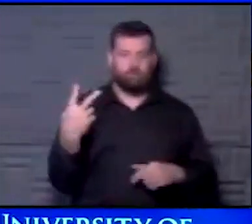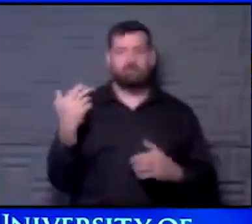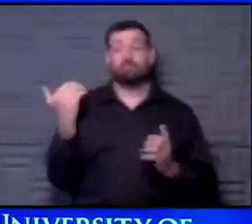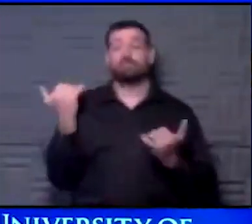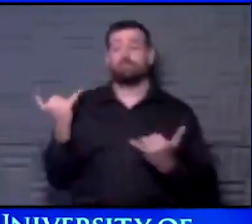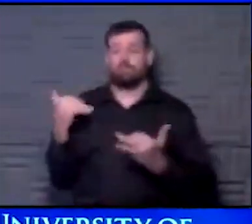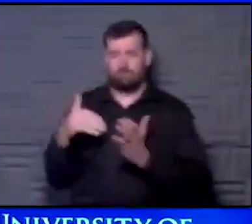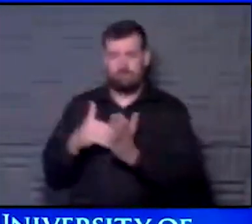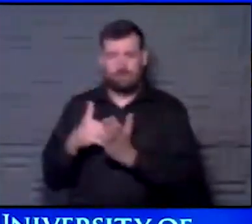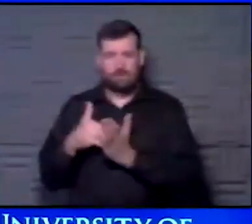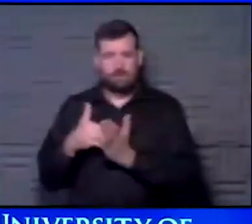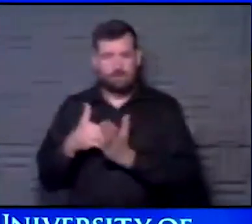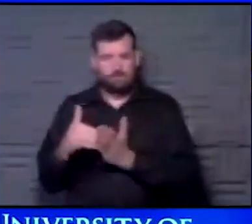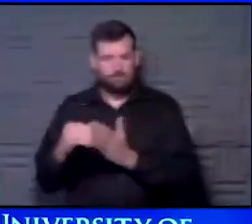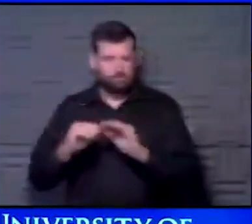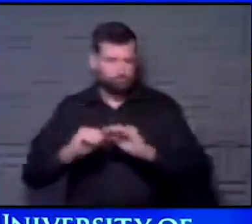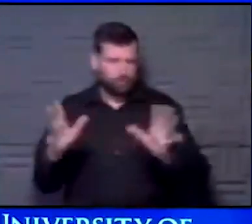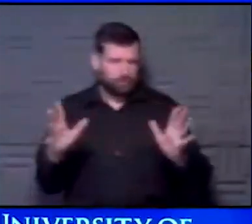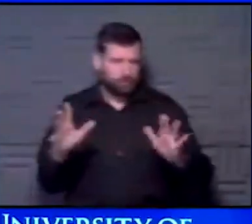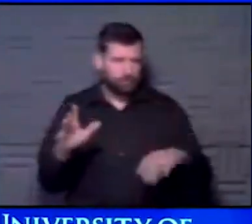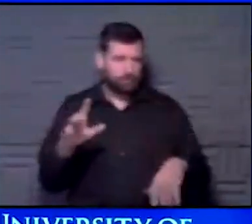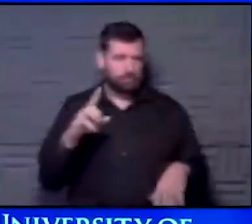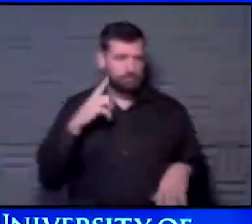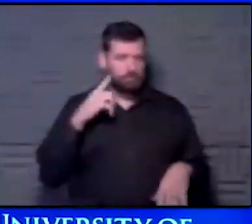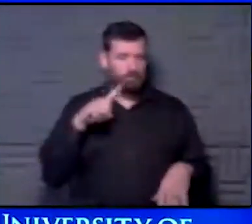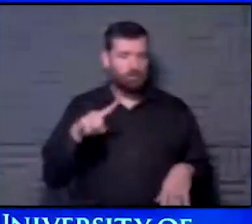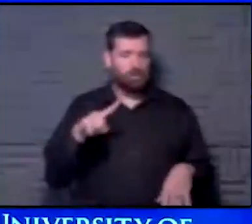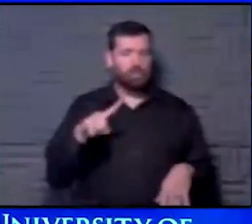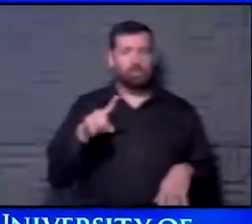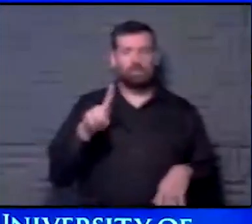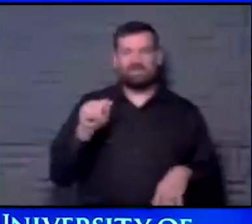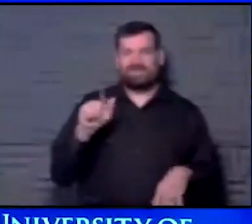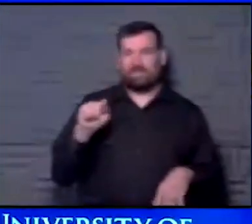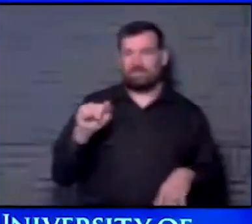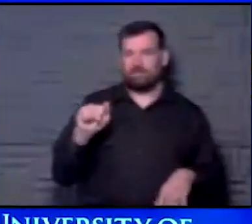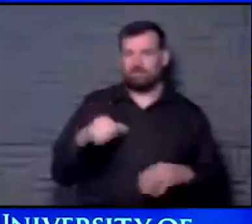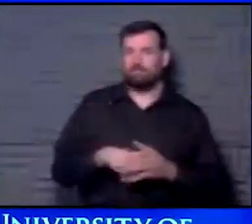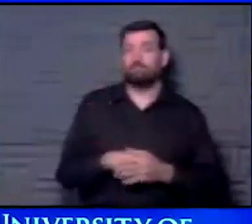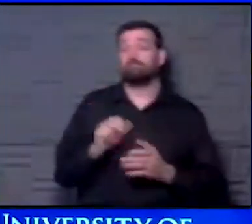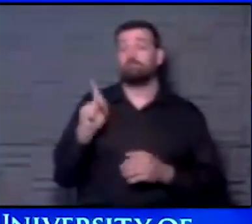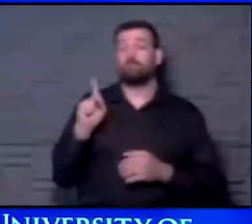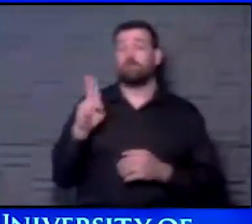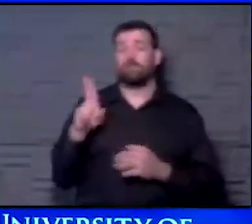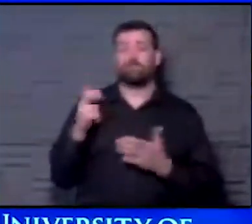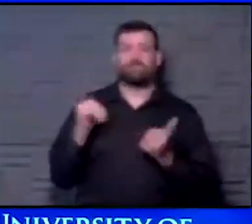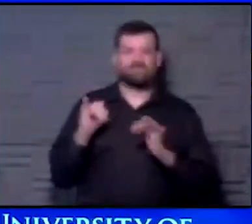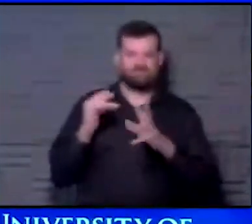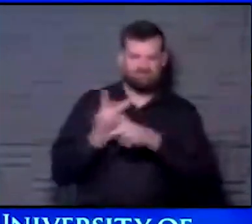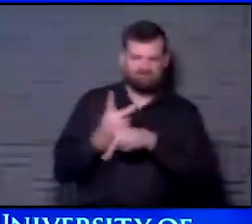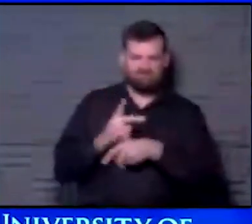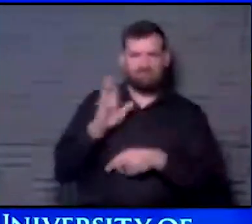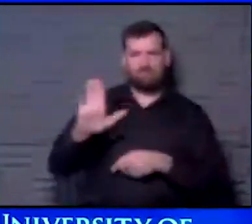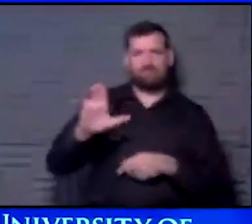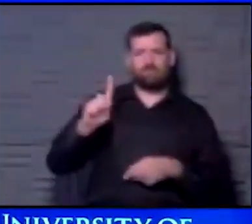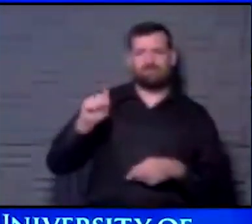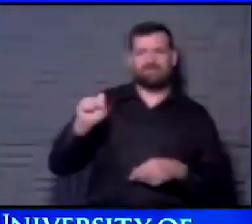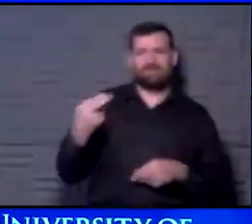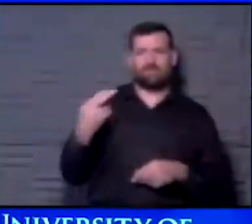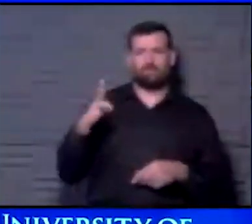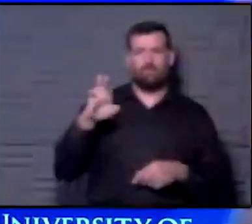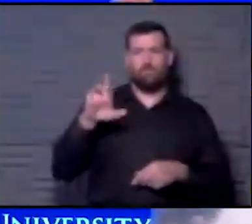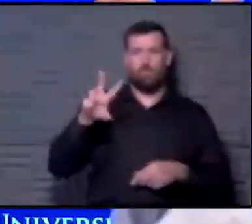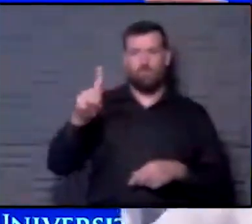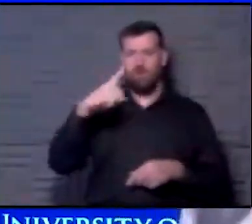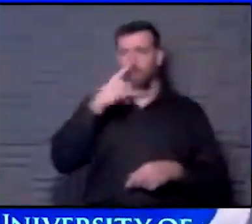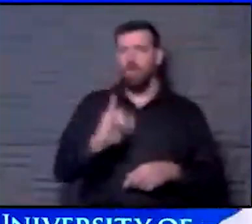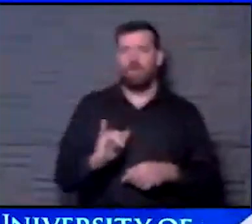often do you think, how transparent do you have to be with the data? So KU is still working on what their dashboard is going to look like, because you